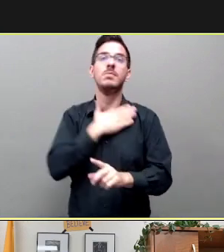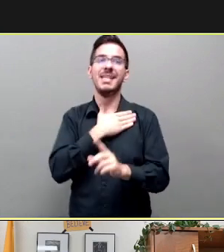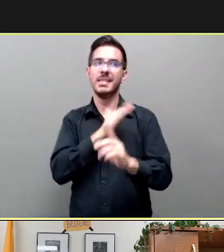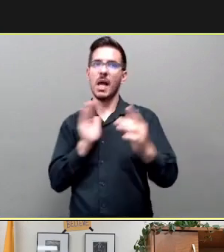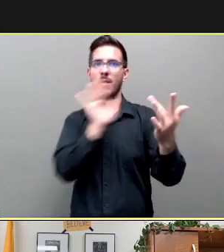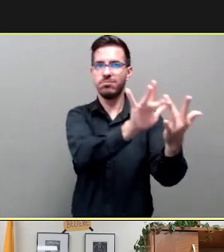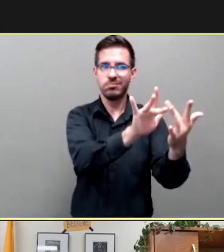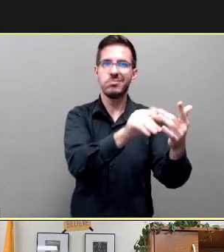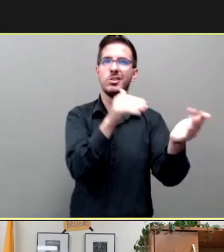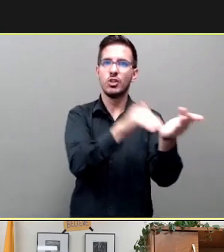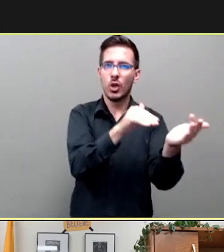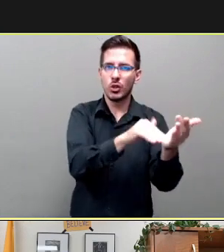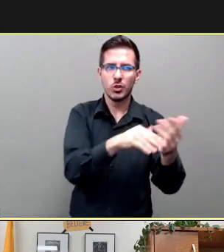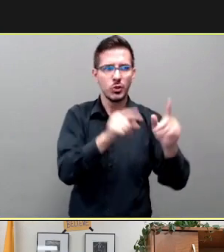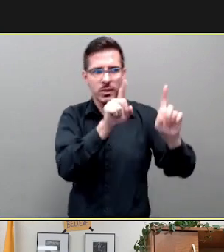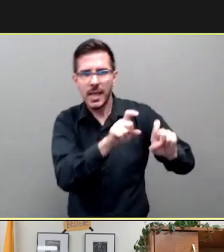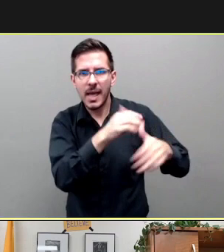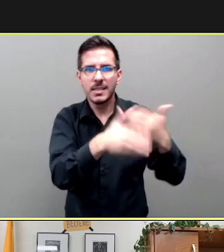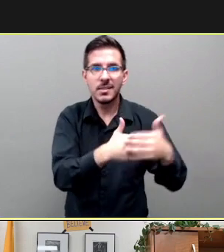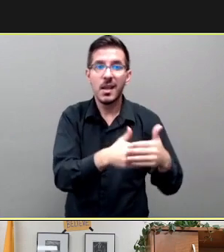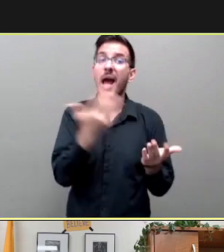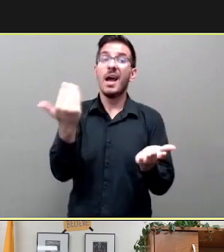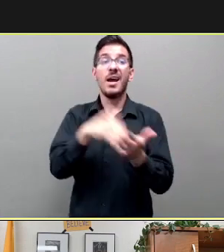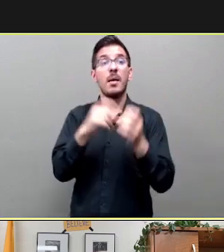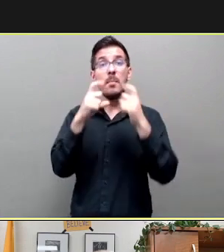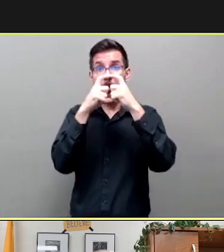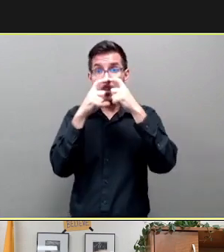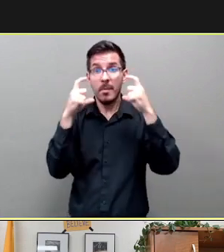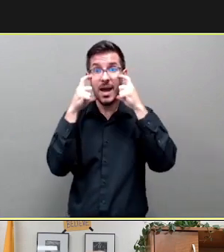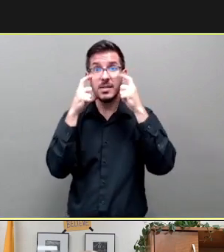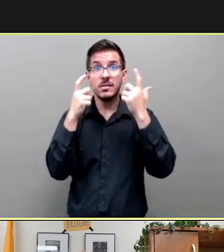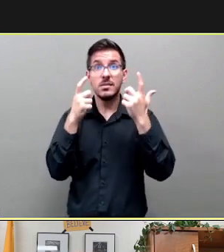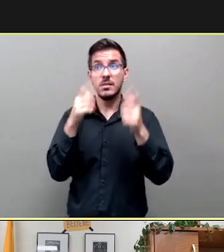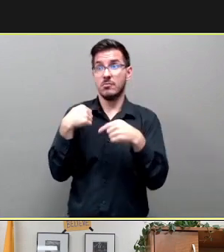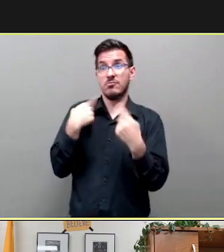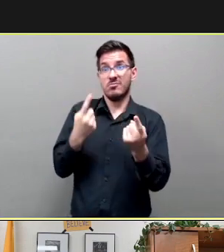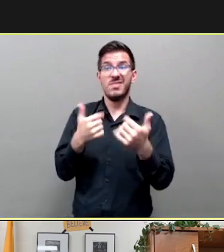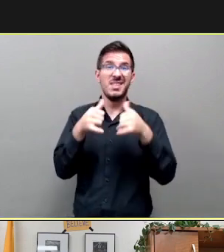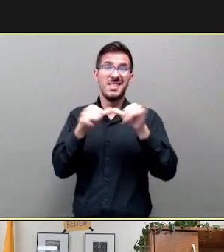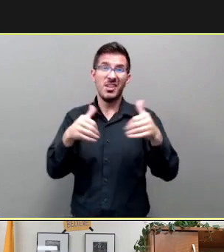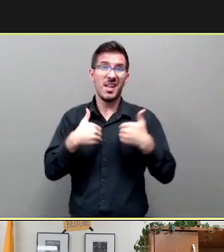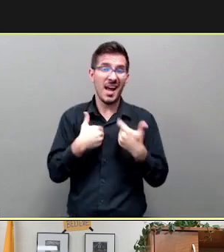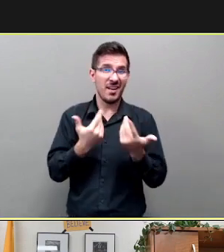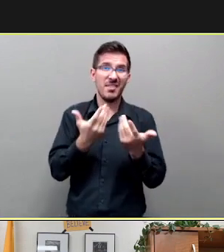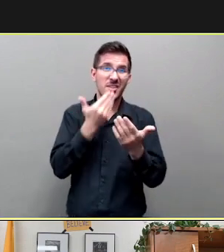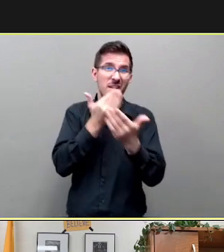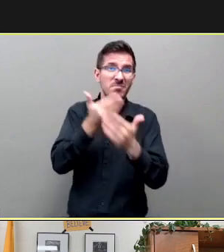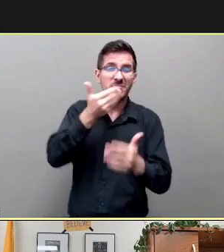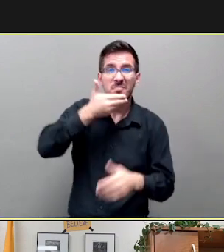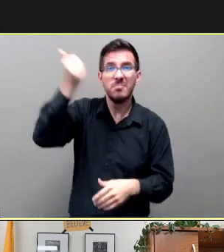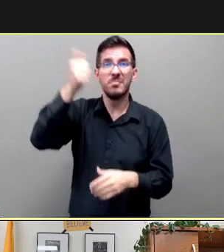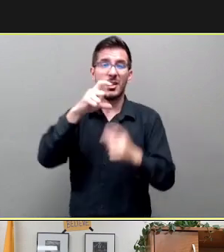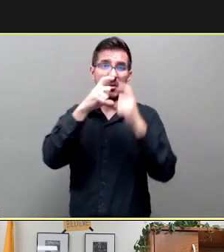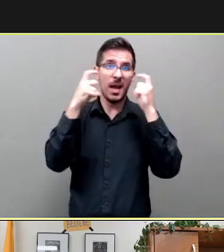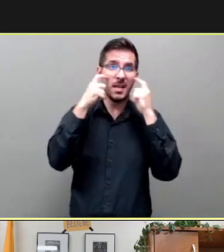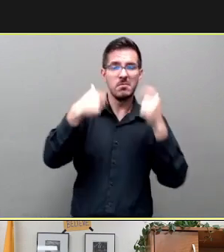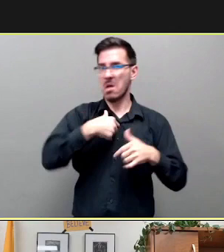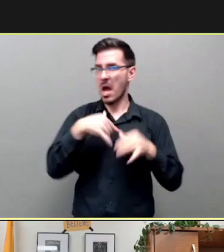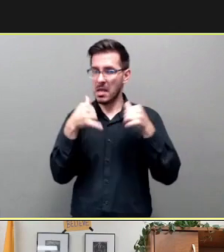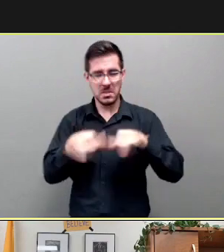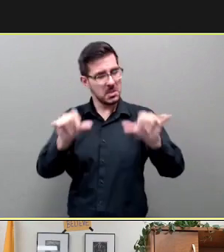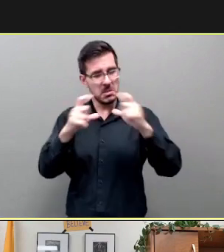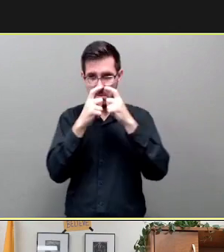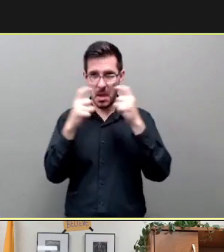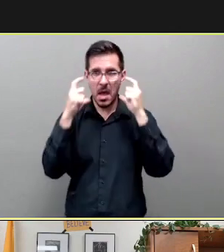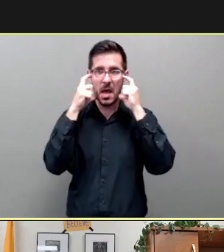about getting tested. And then masks, we have better masks, and I'm still wearing mine. I see patients 4 days